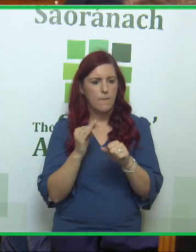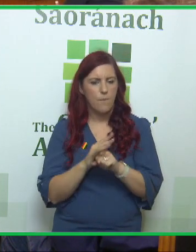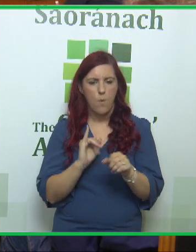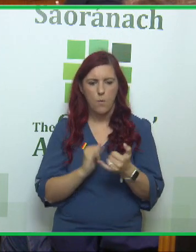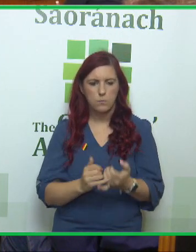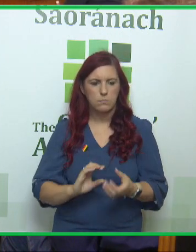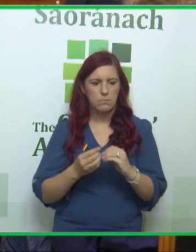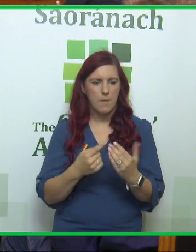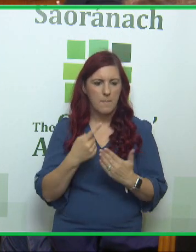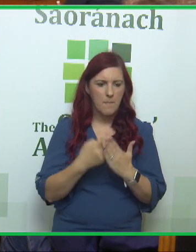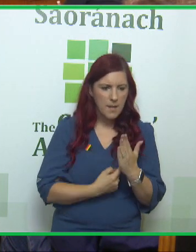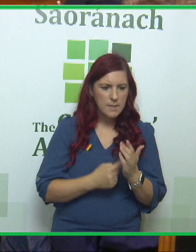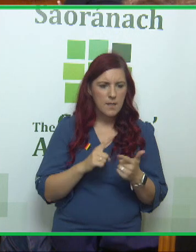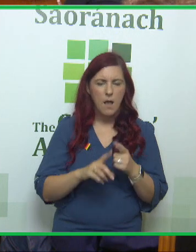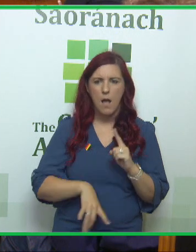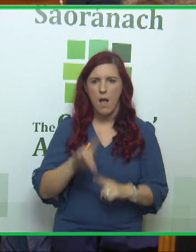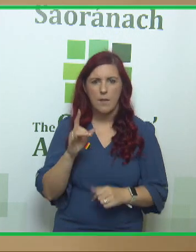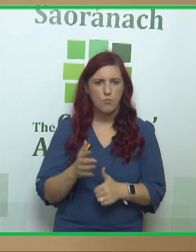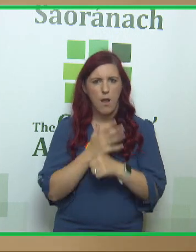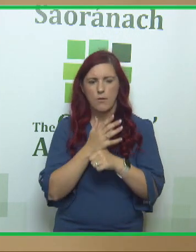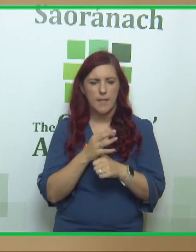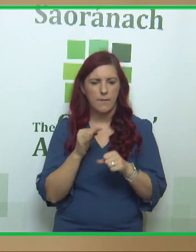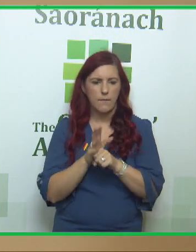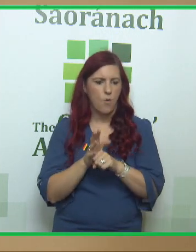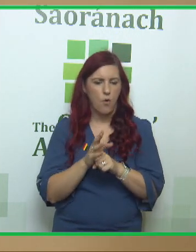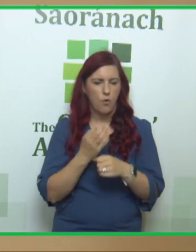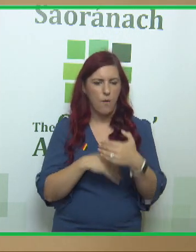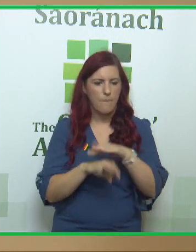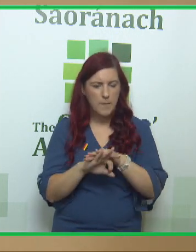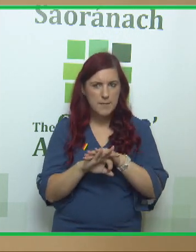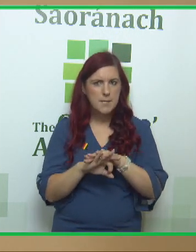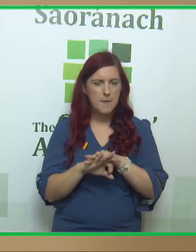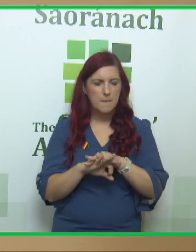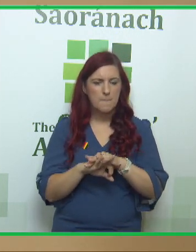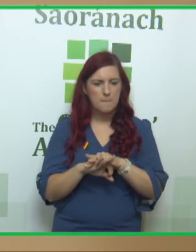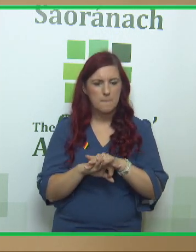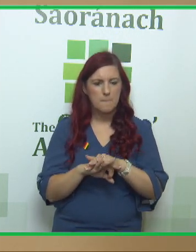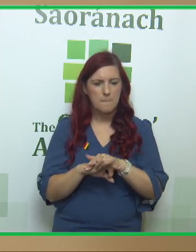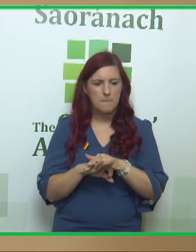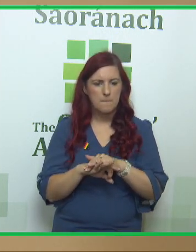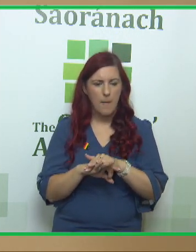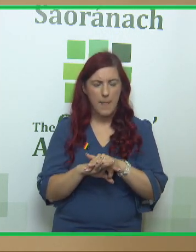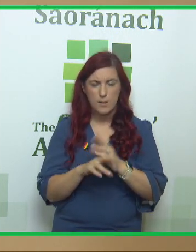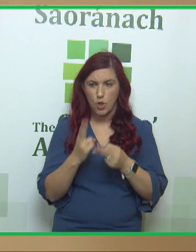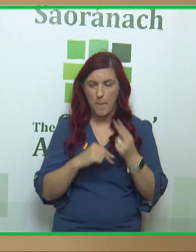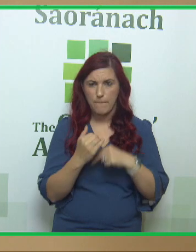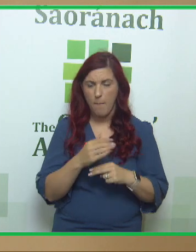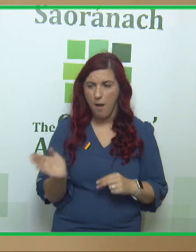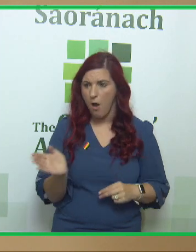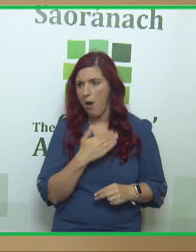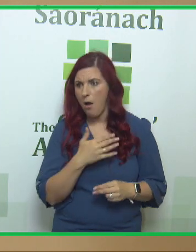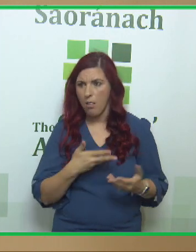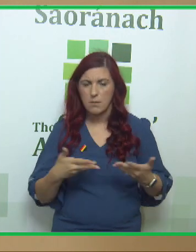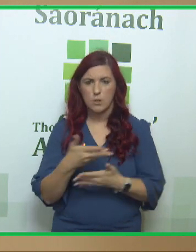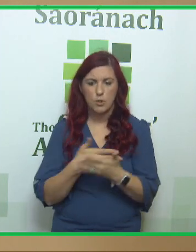policymakers, being a higher priority for government comes through in every discussion we've had all weekend,